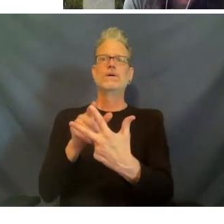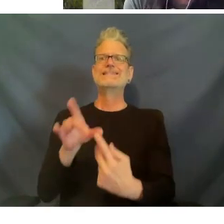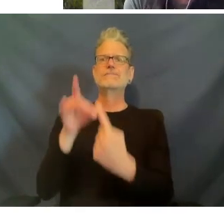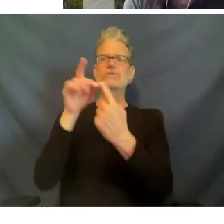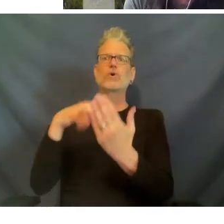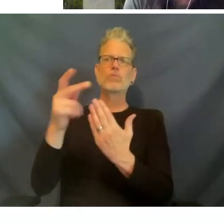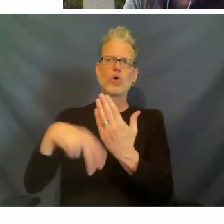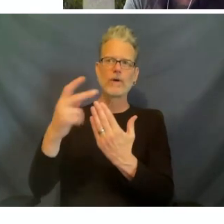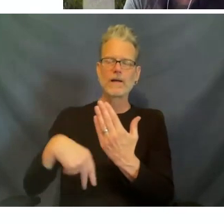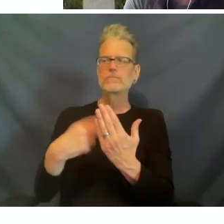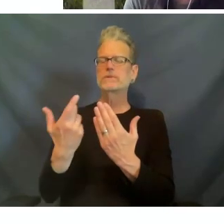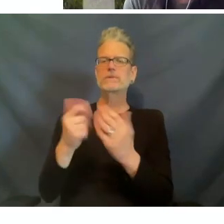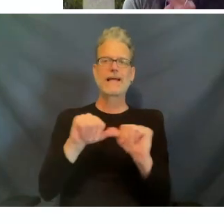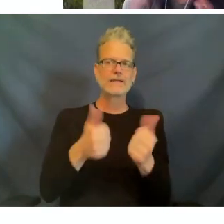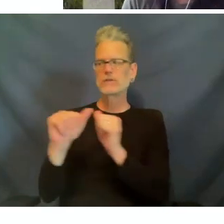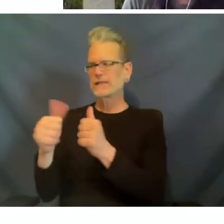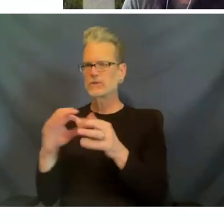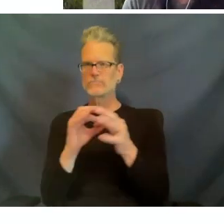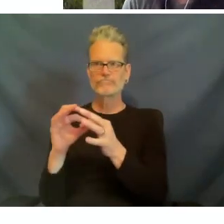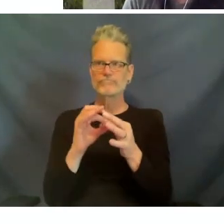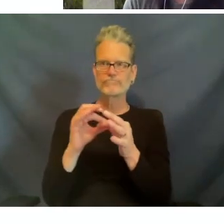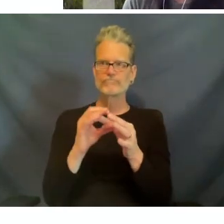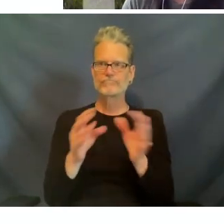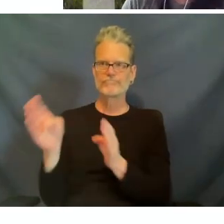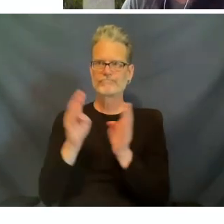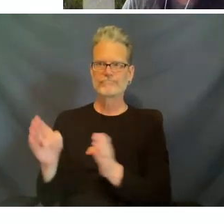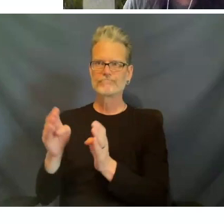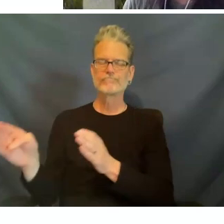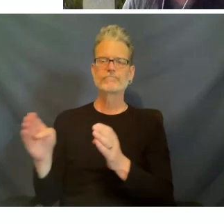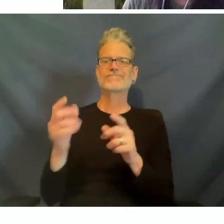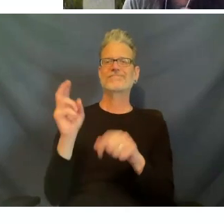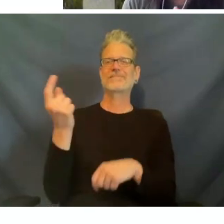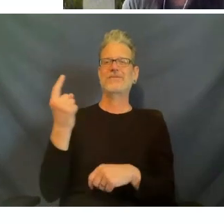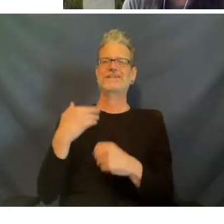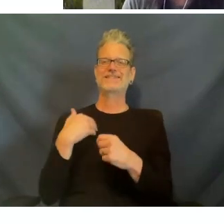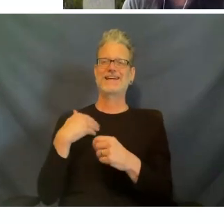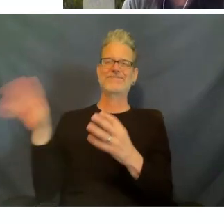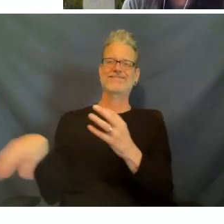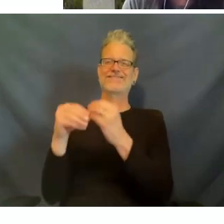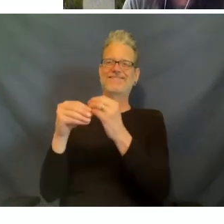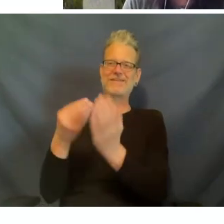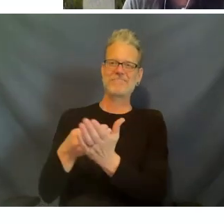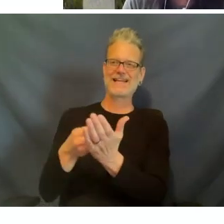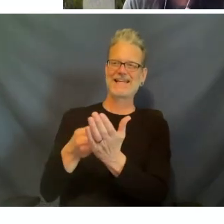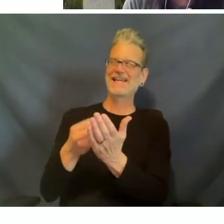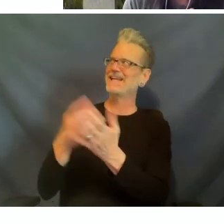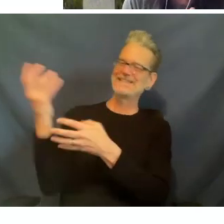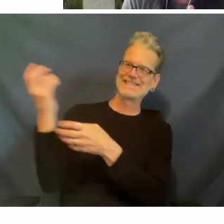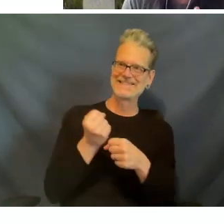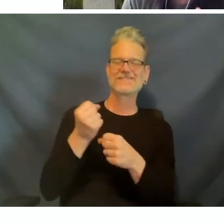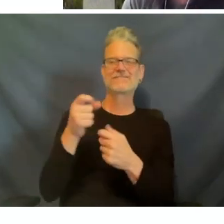and interagency coordination. As we heard earlier, there's always some supplemental funding that's coming down the pipeline that we have to react